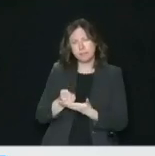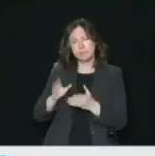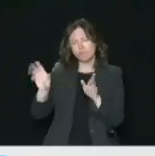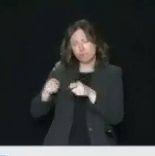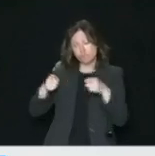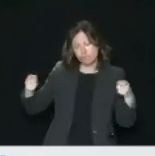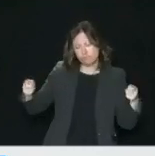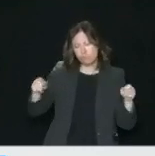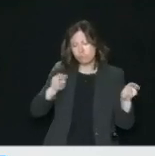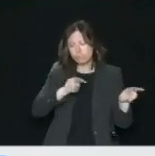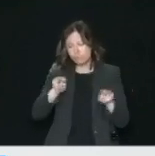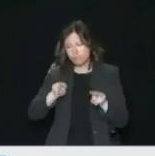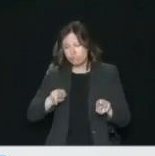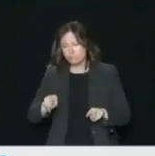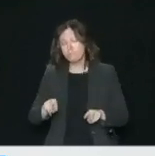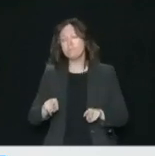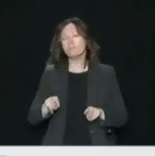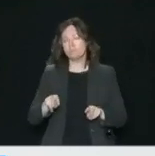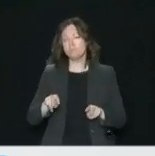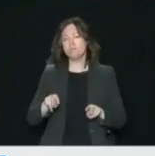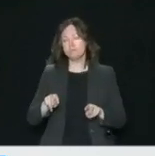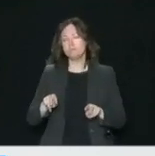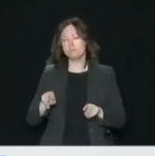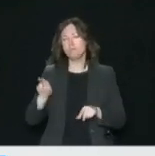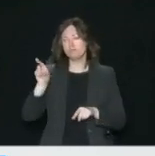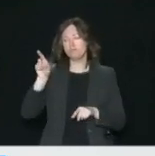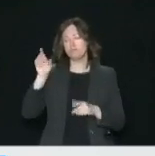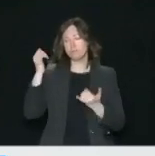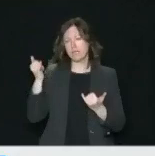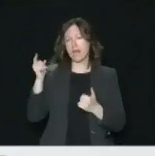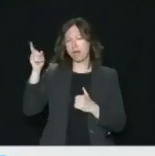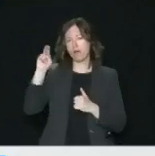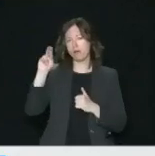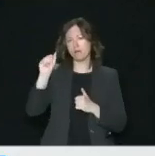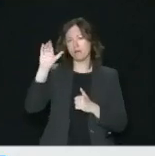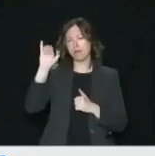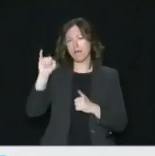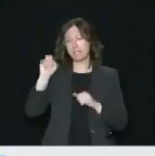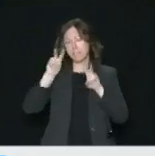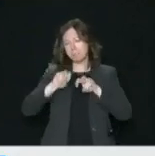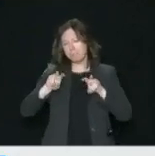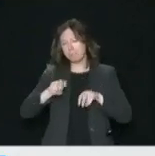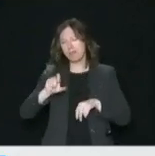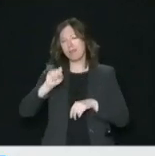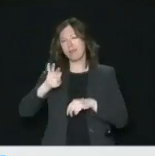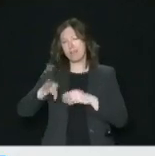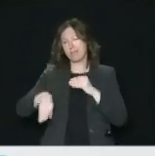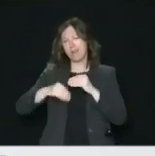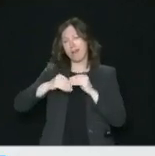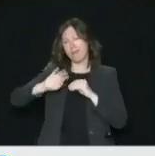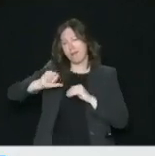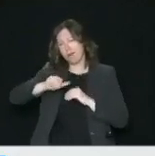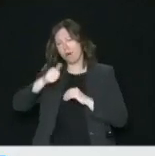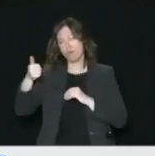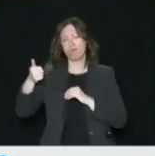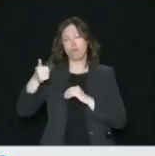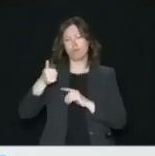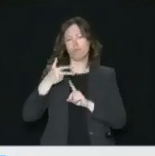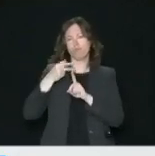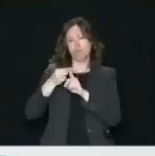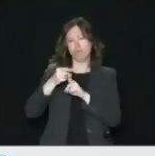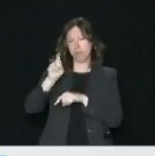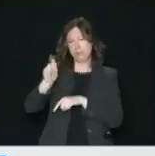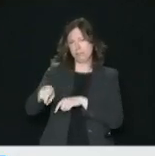and confidential mental health and substance use supports, including information and practical tools, confidential